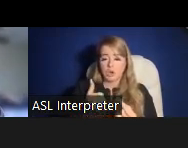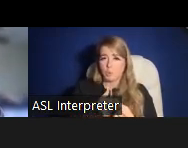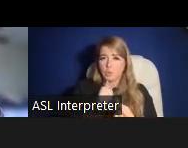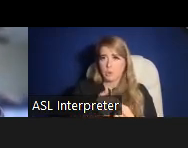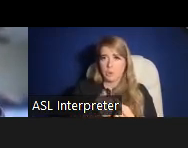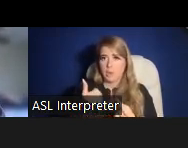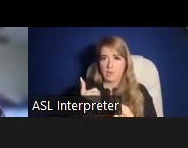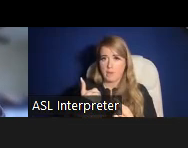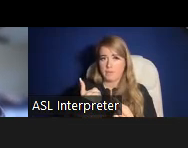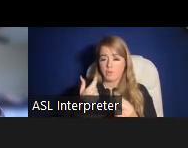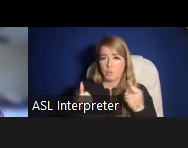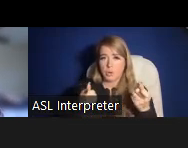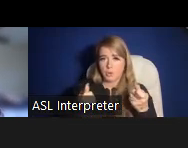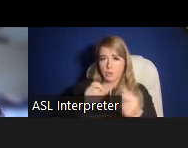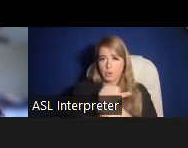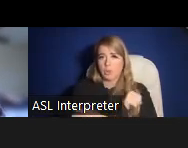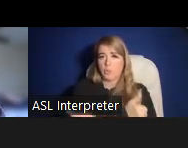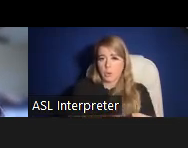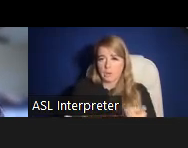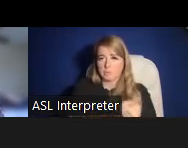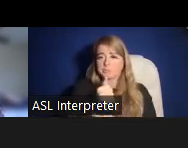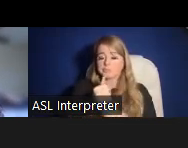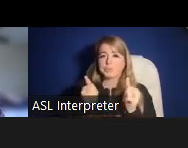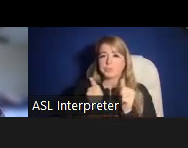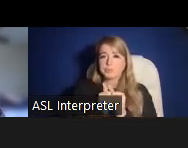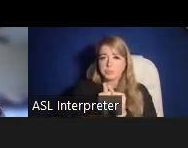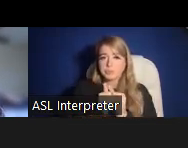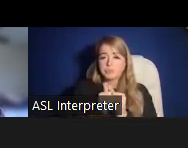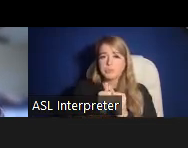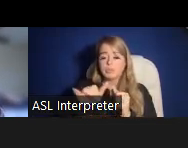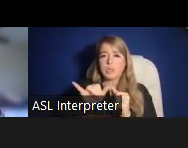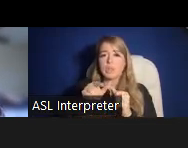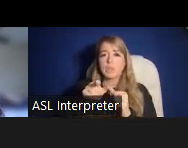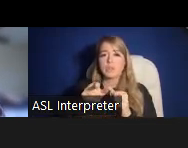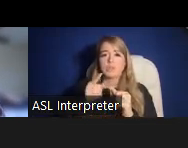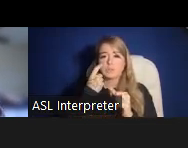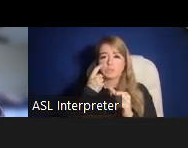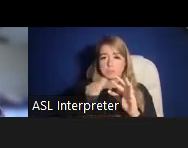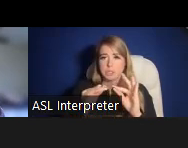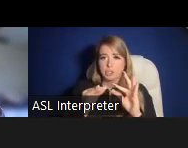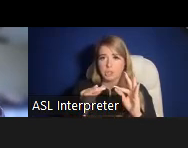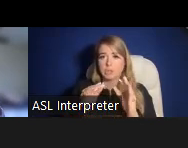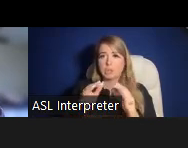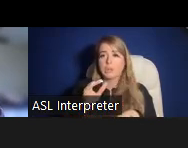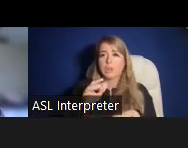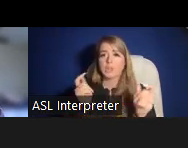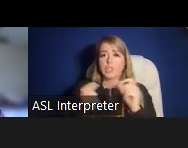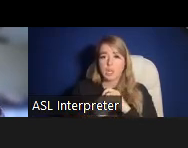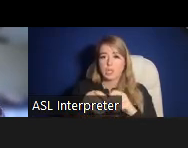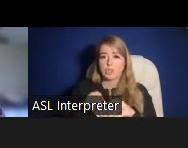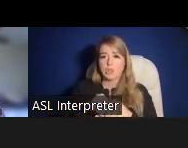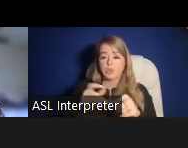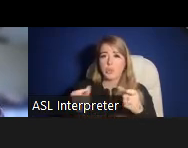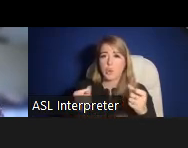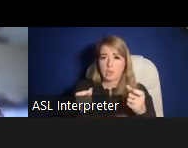have regulatory authority. With, and as you rightly pointed out, the change in the